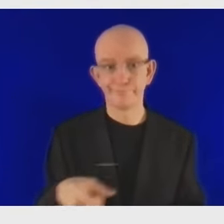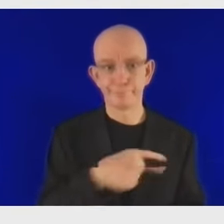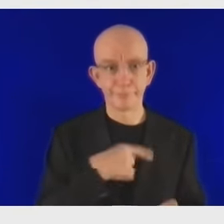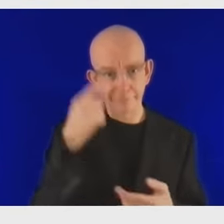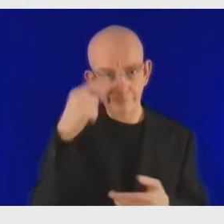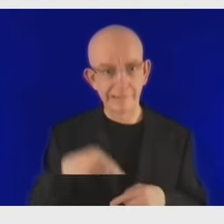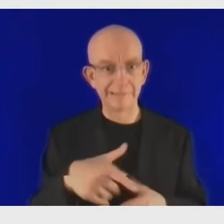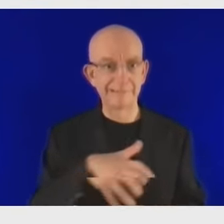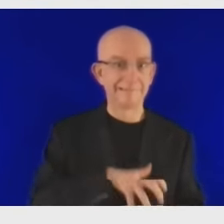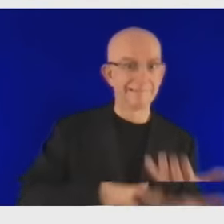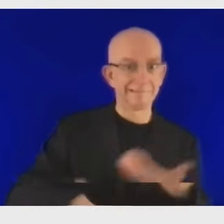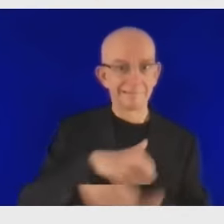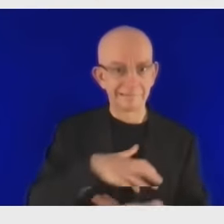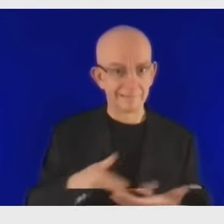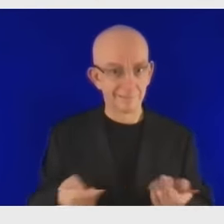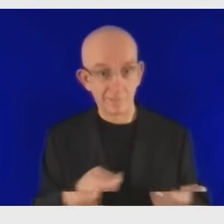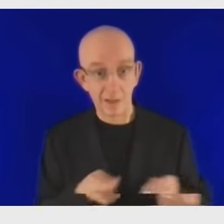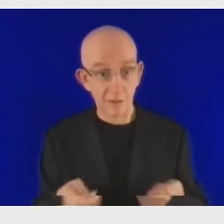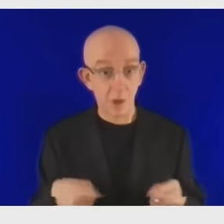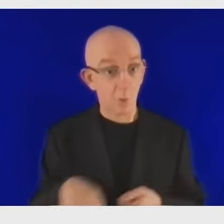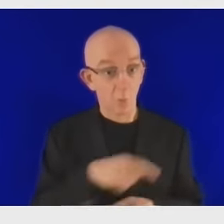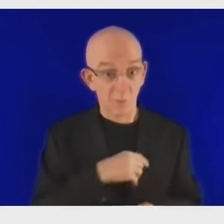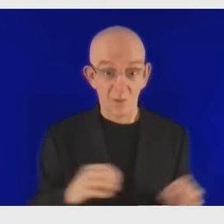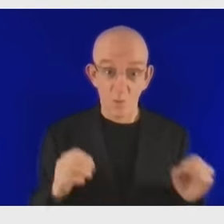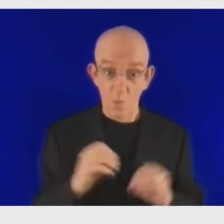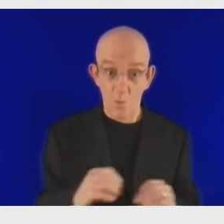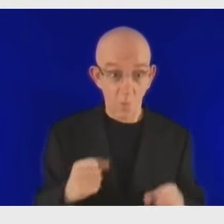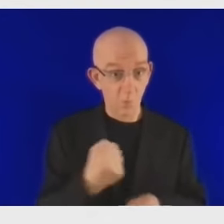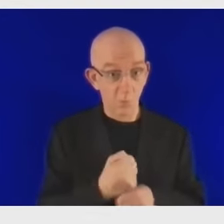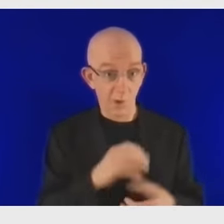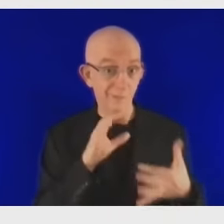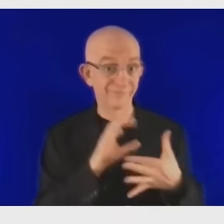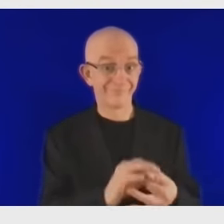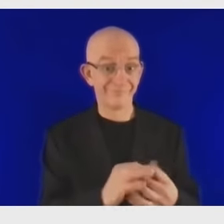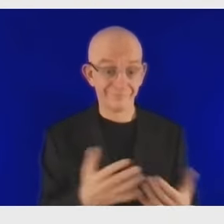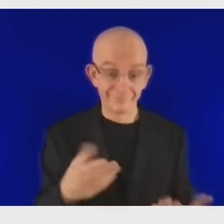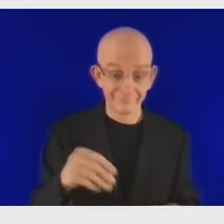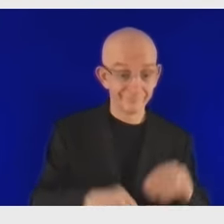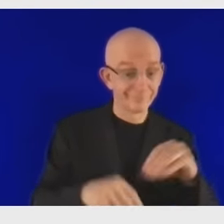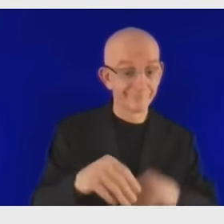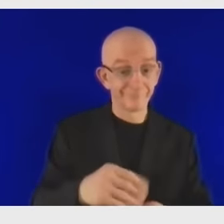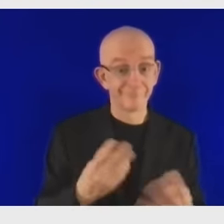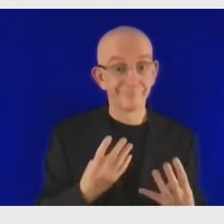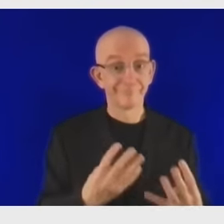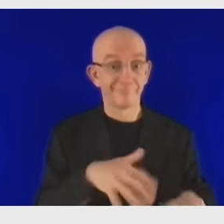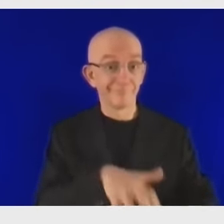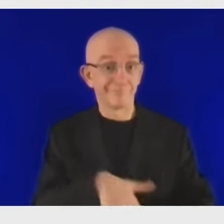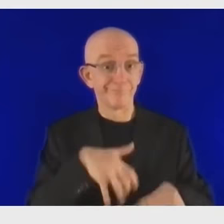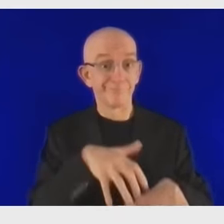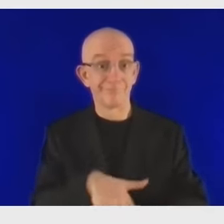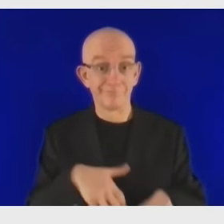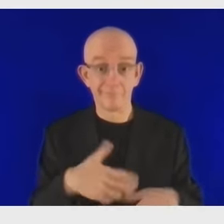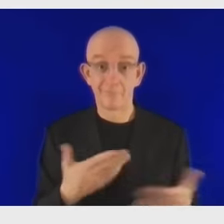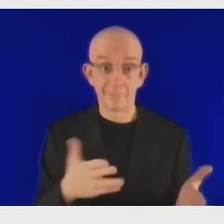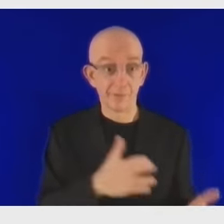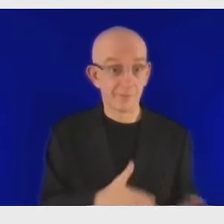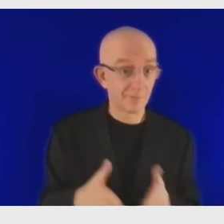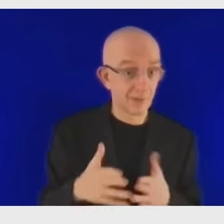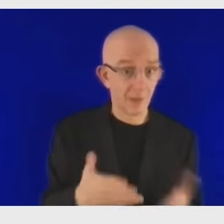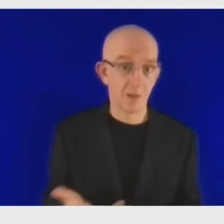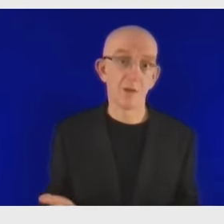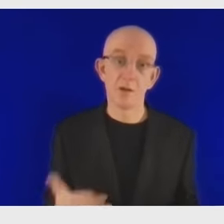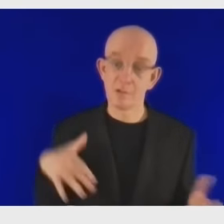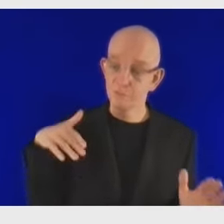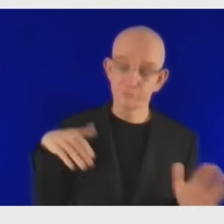to work in an integrated approach, ensuring that the indigenous people are integral to these policies. And